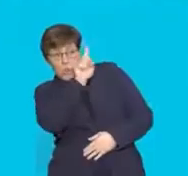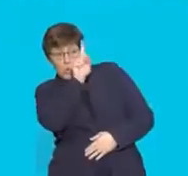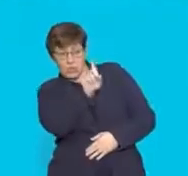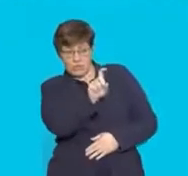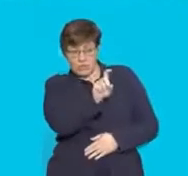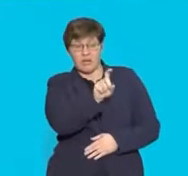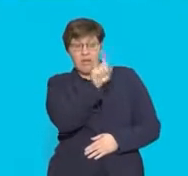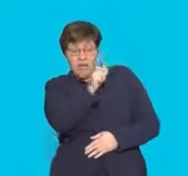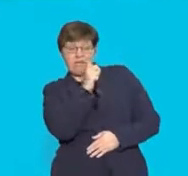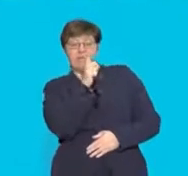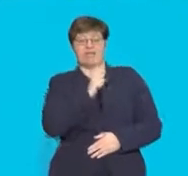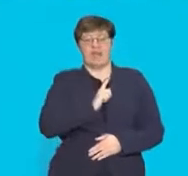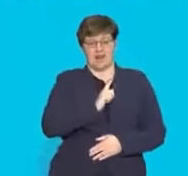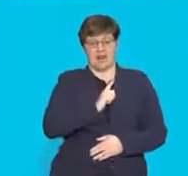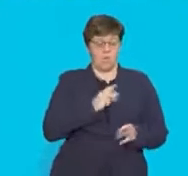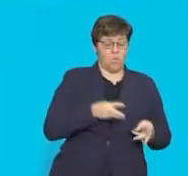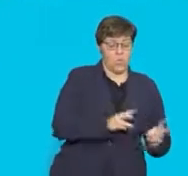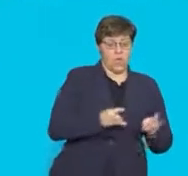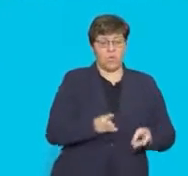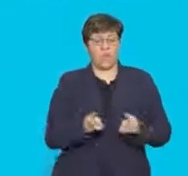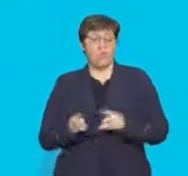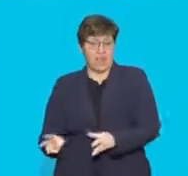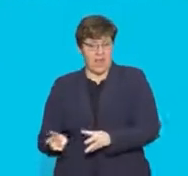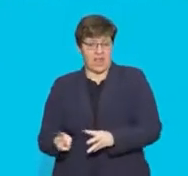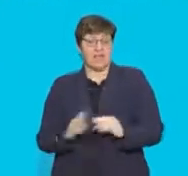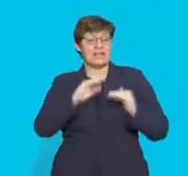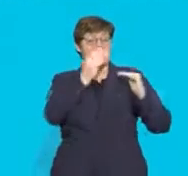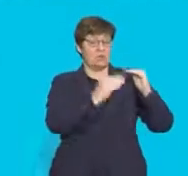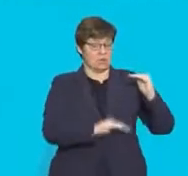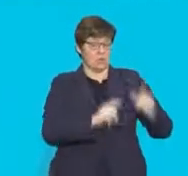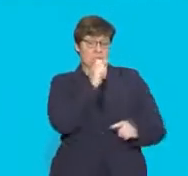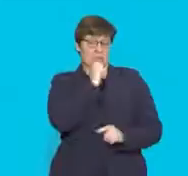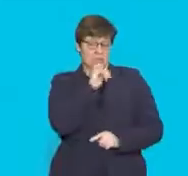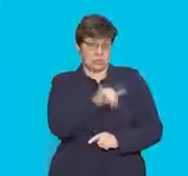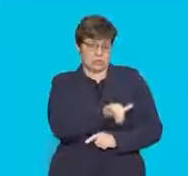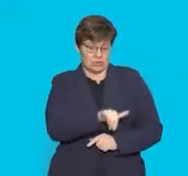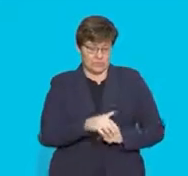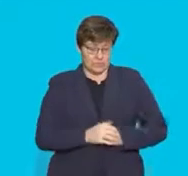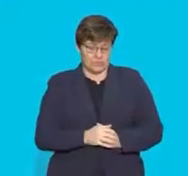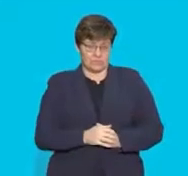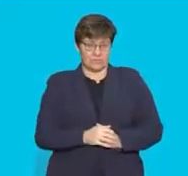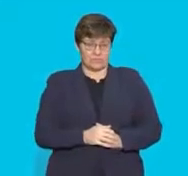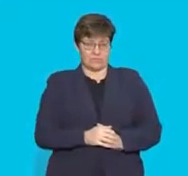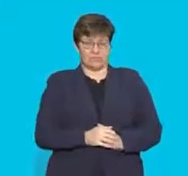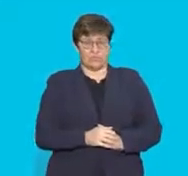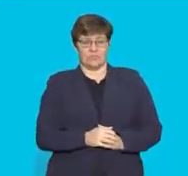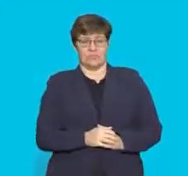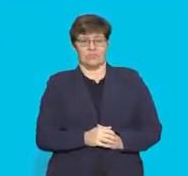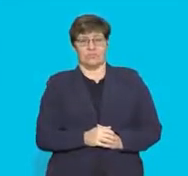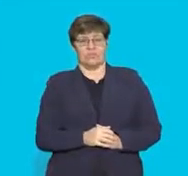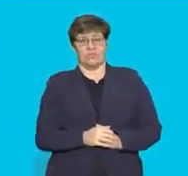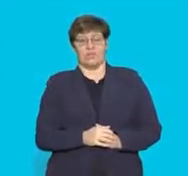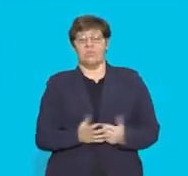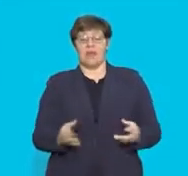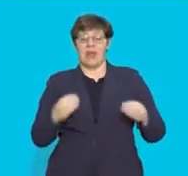to you as to what method of depreciation is being used. Now, when it comes